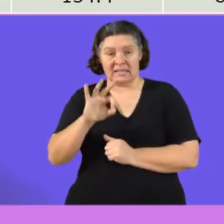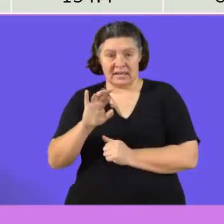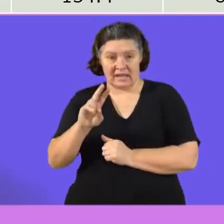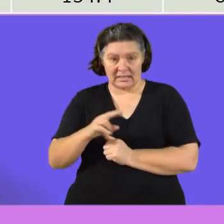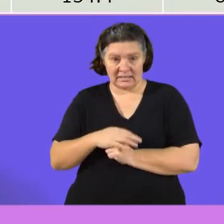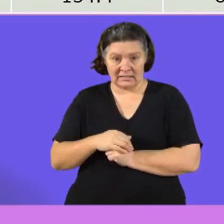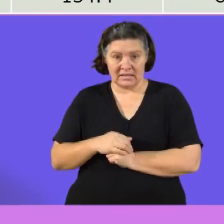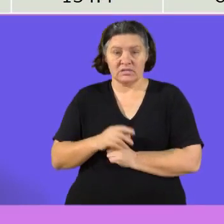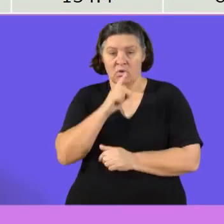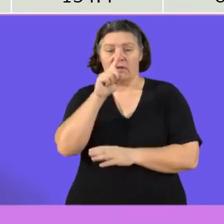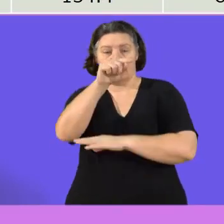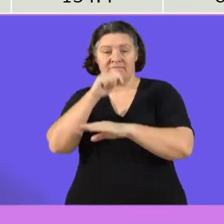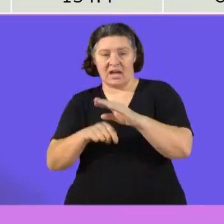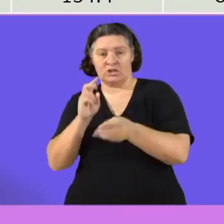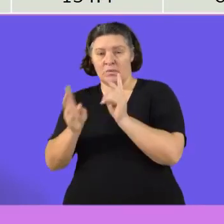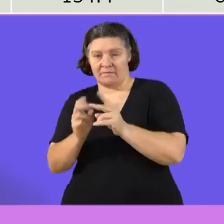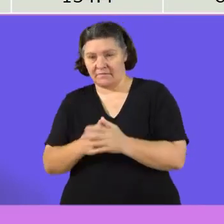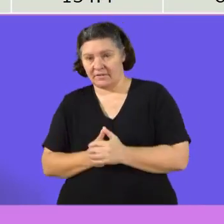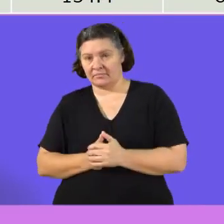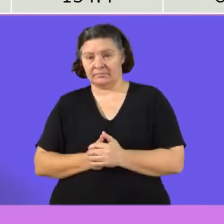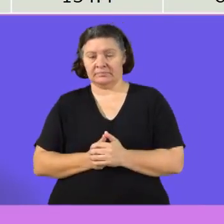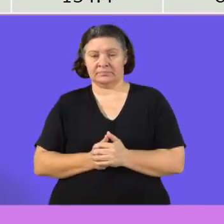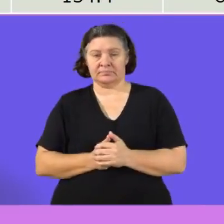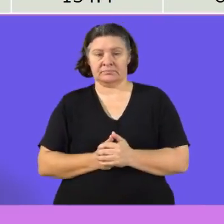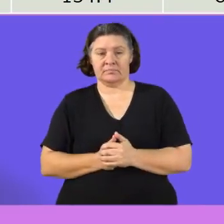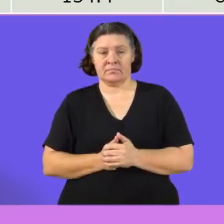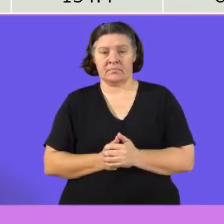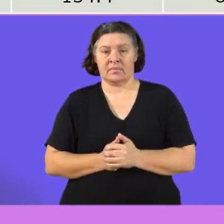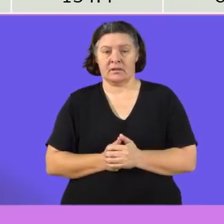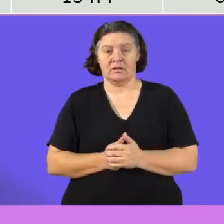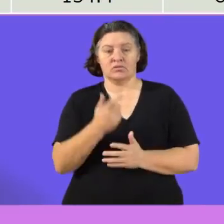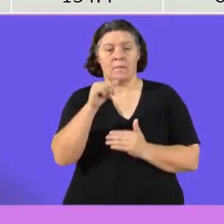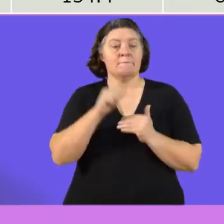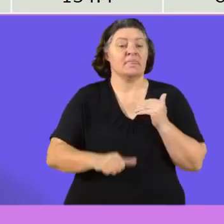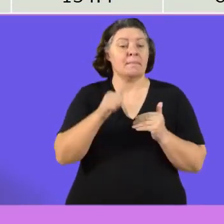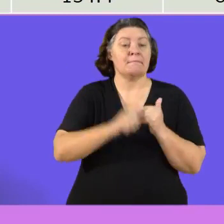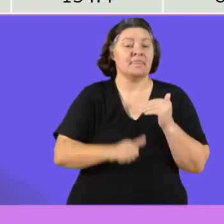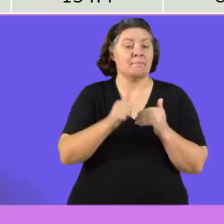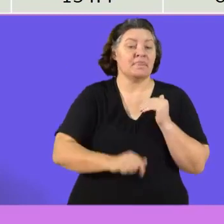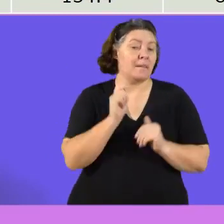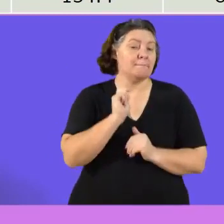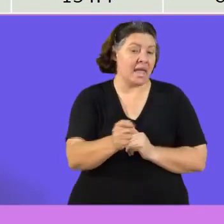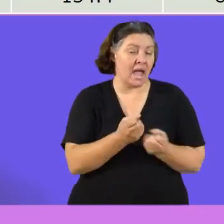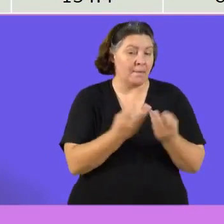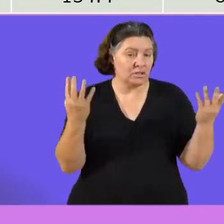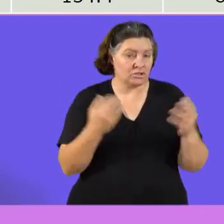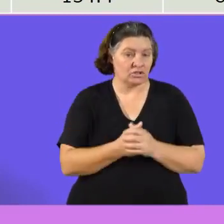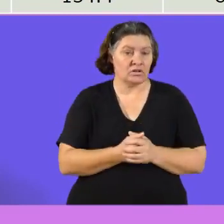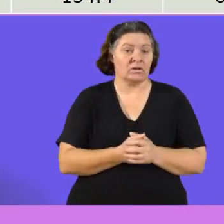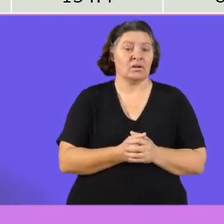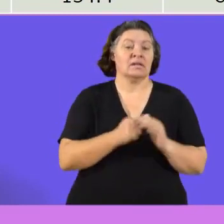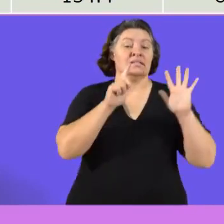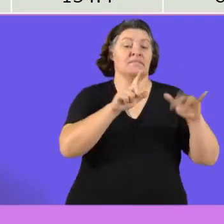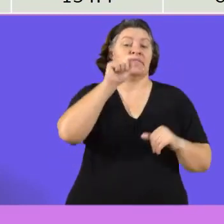94,332 Rand and I divide that by 12. So divided by 12, So his monthly travel